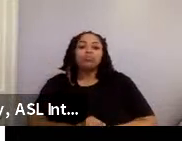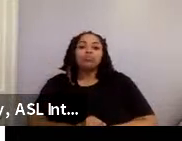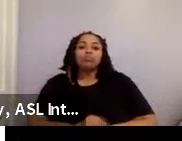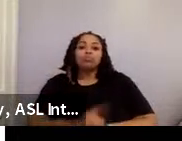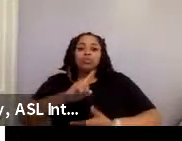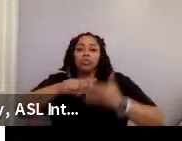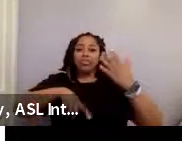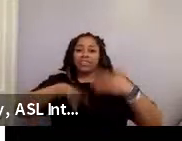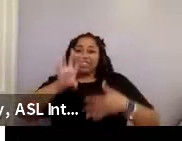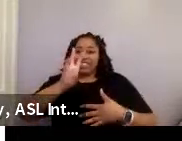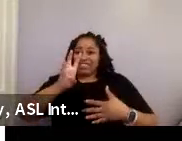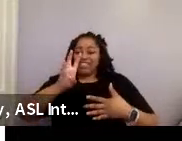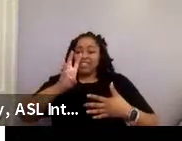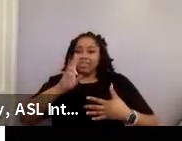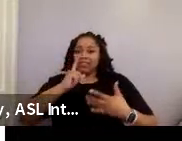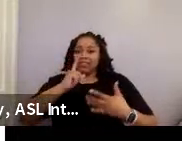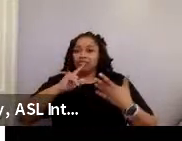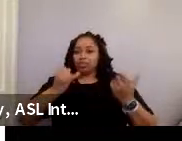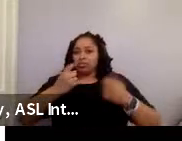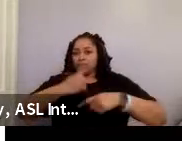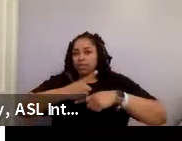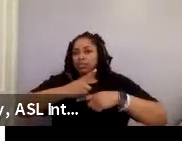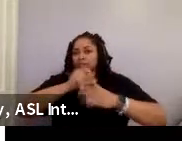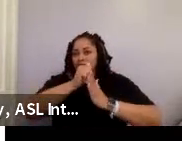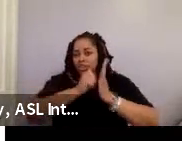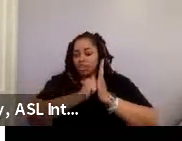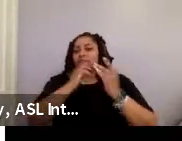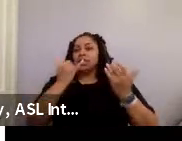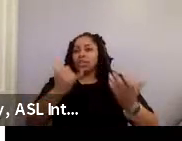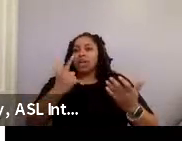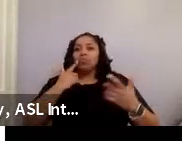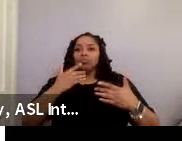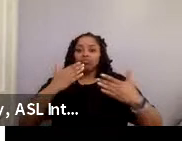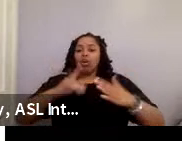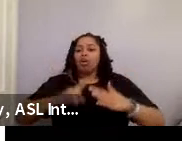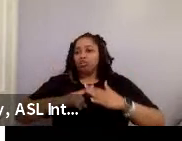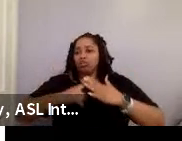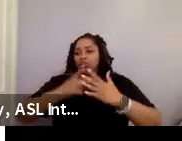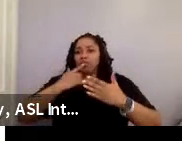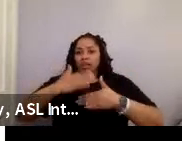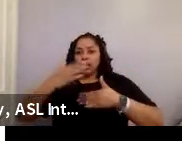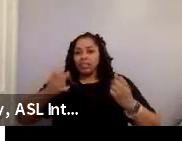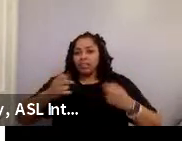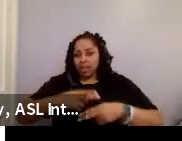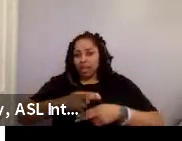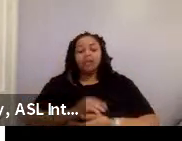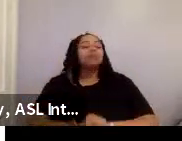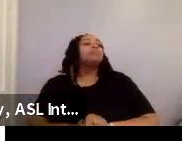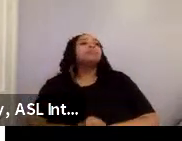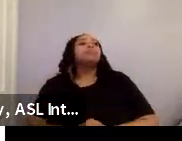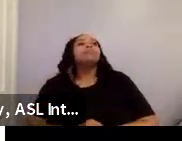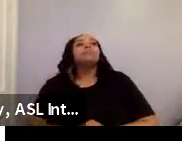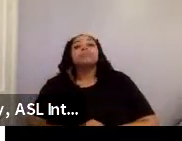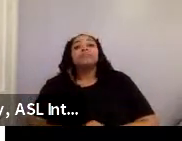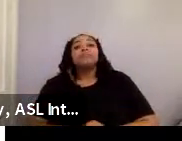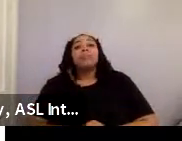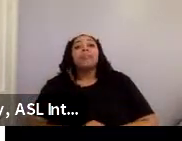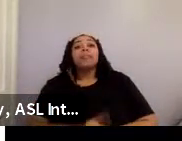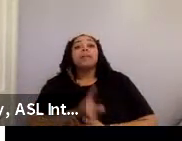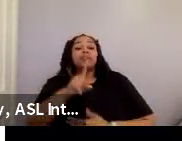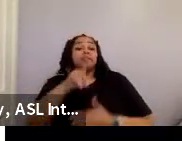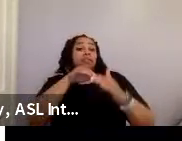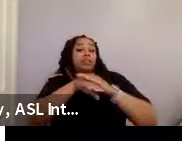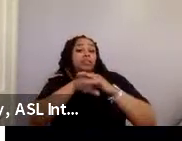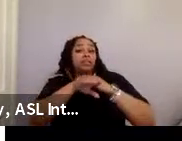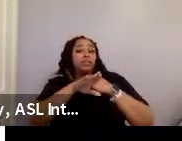6 sections of today's agenda. And with that, we're going to start in our next slide, slide 6, which is Accessibility Standards,